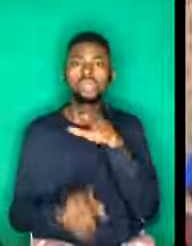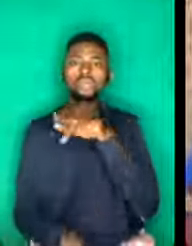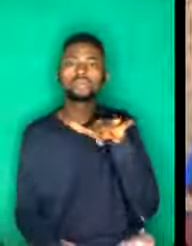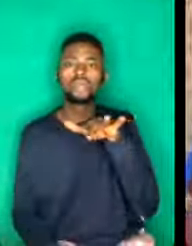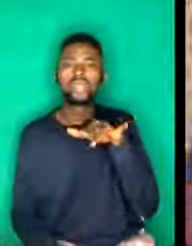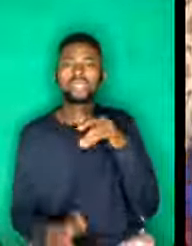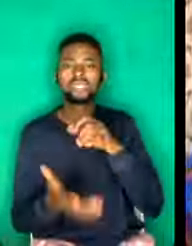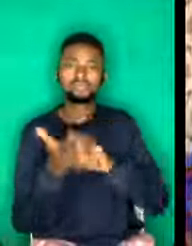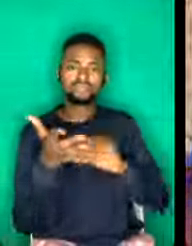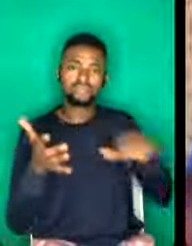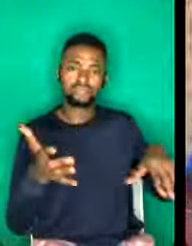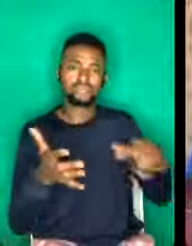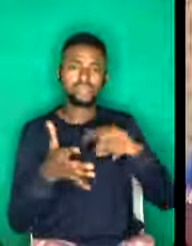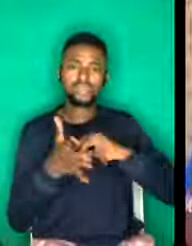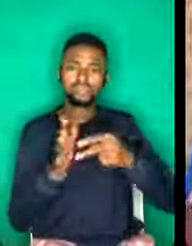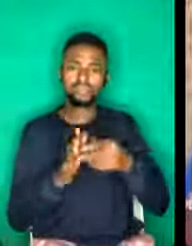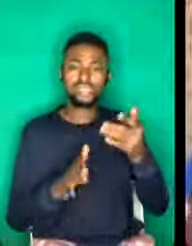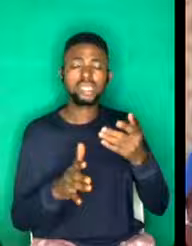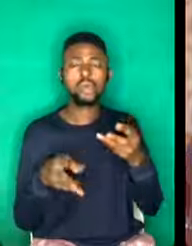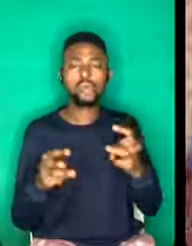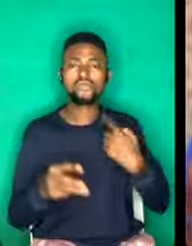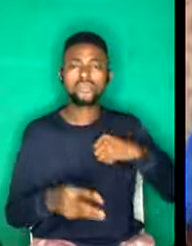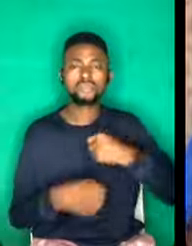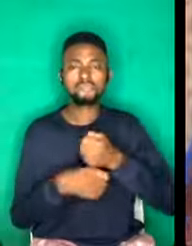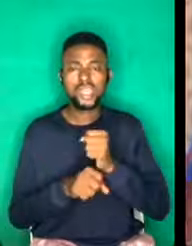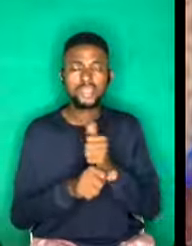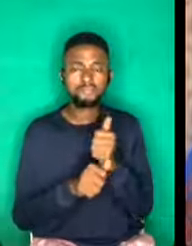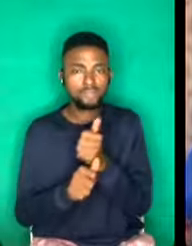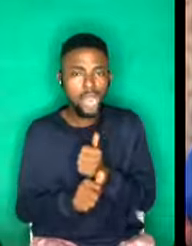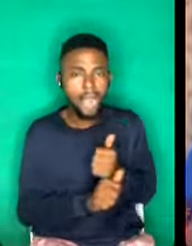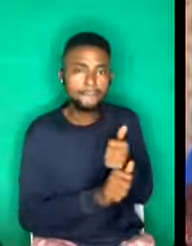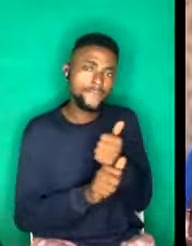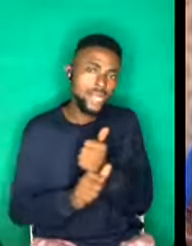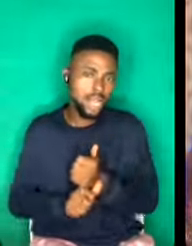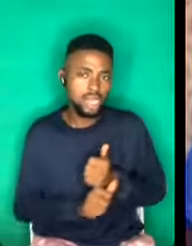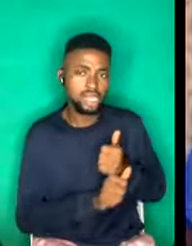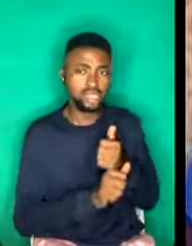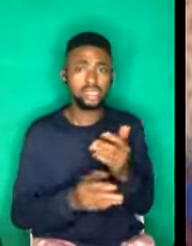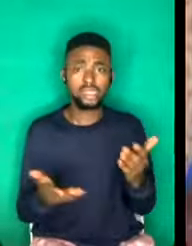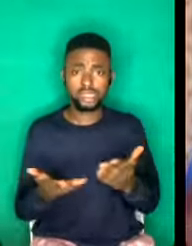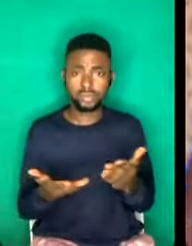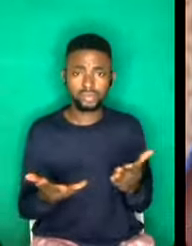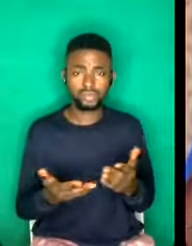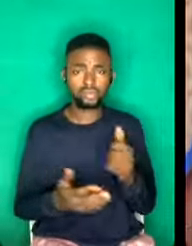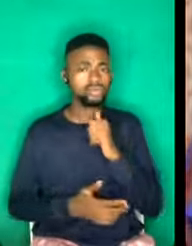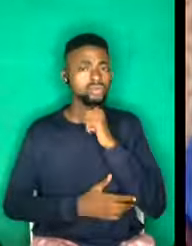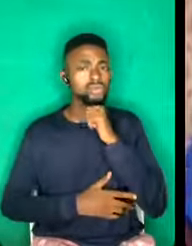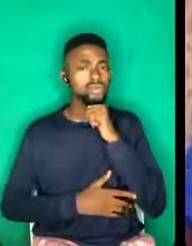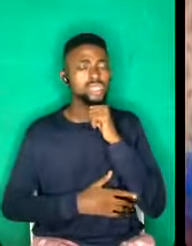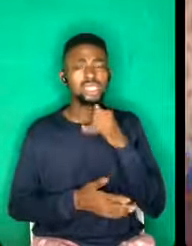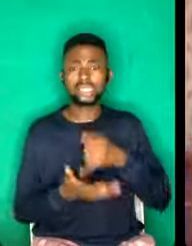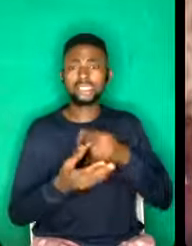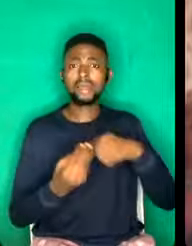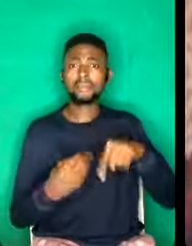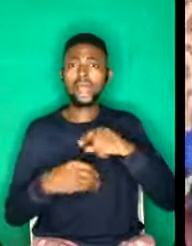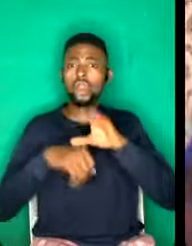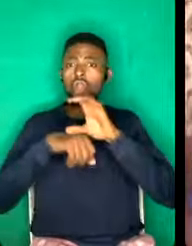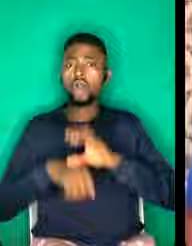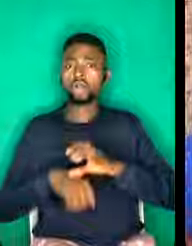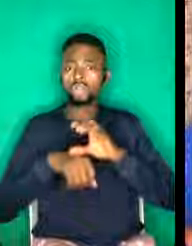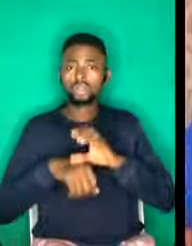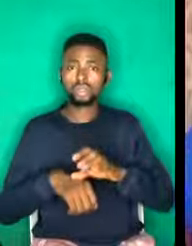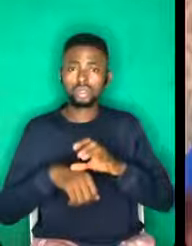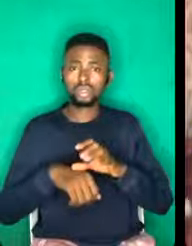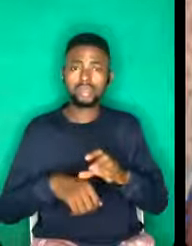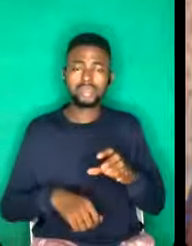There's a way we make amala here, which it's culture, not just. You don't just throw it at us like that. So there